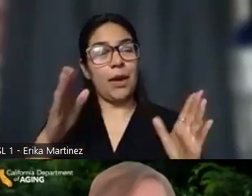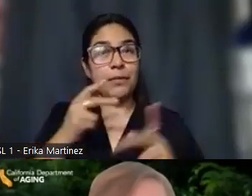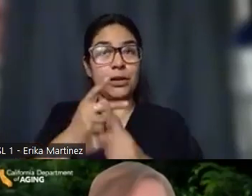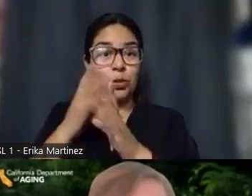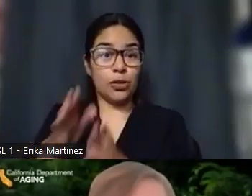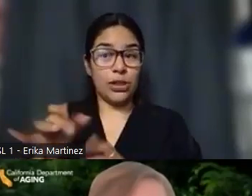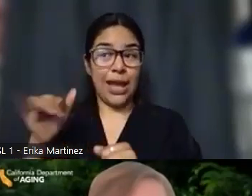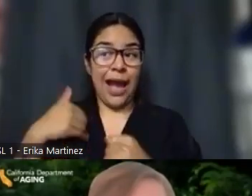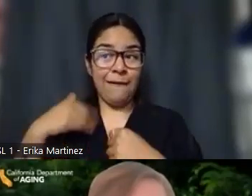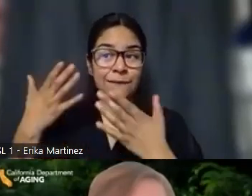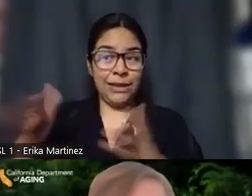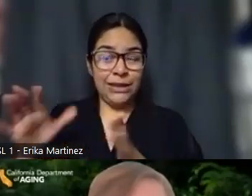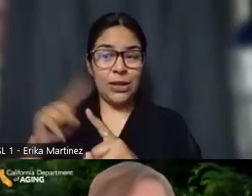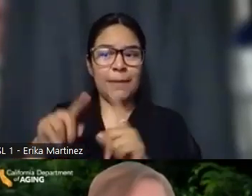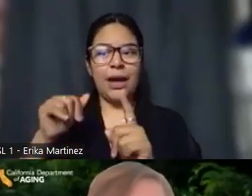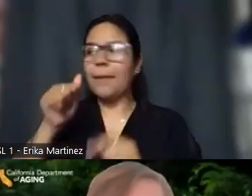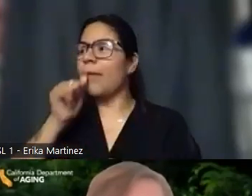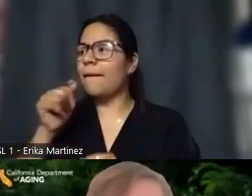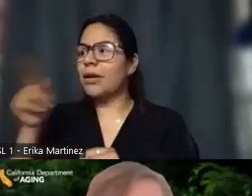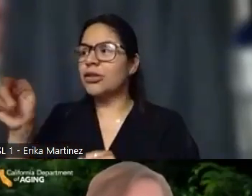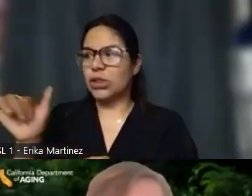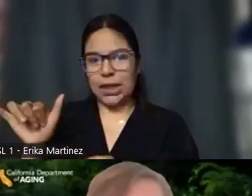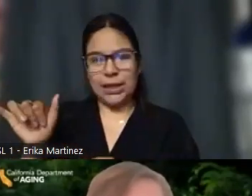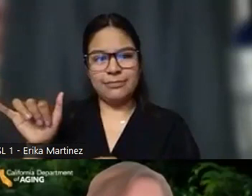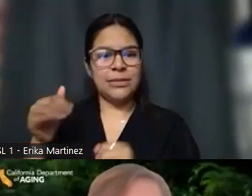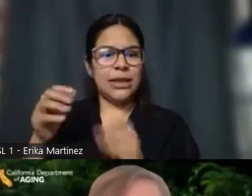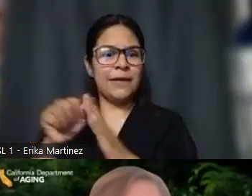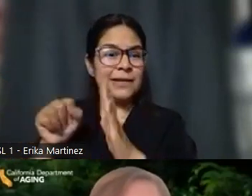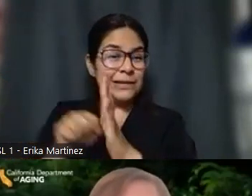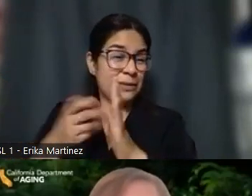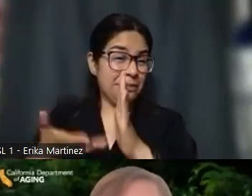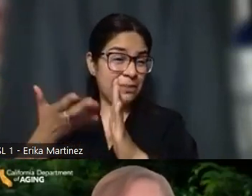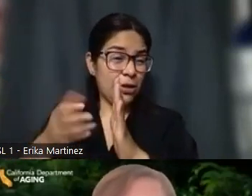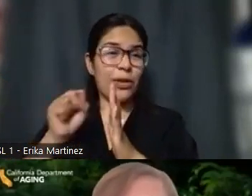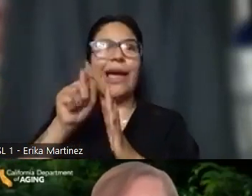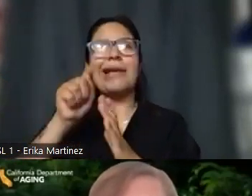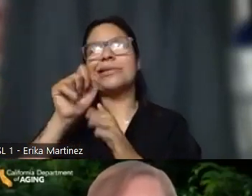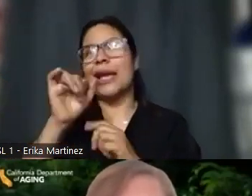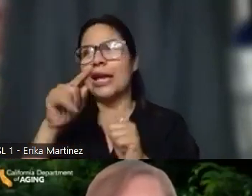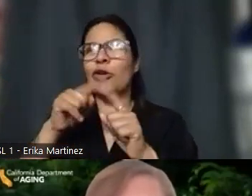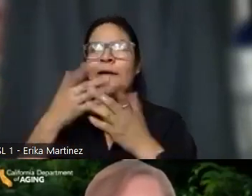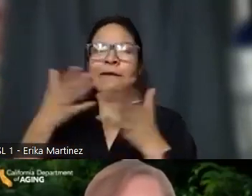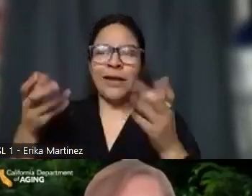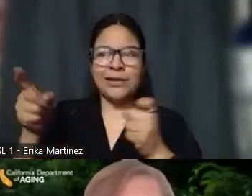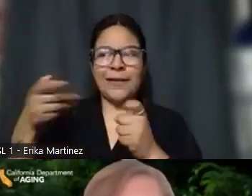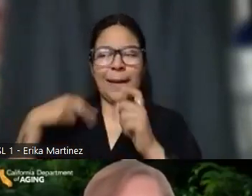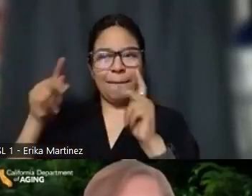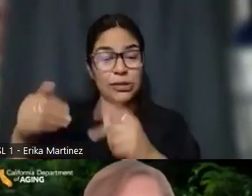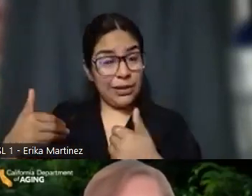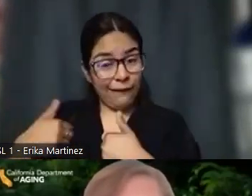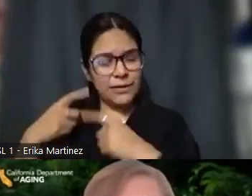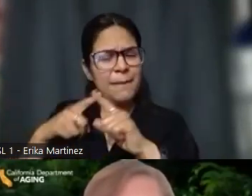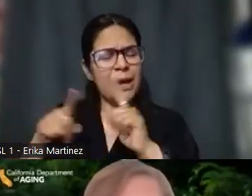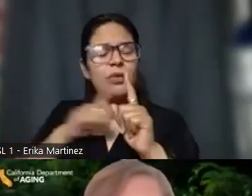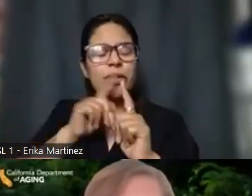of the person and a private professional had conservatorship of the estate, but I'm kind of guessing that it's probably only a